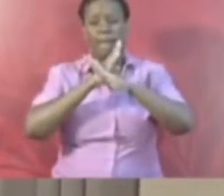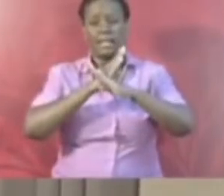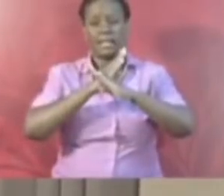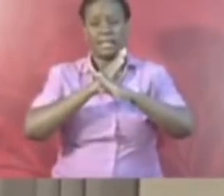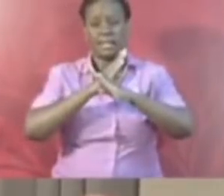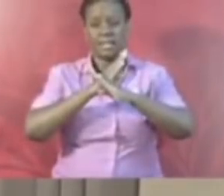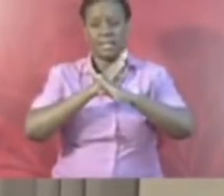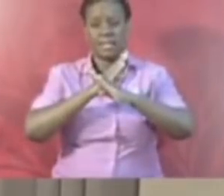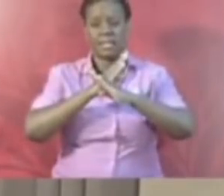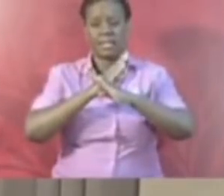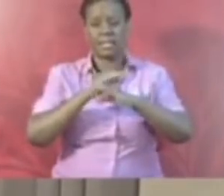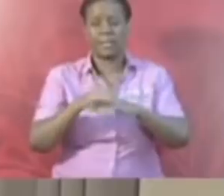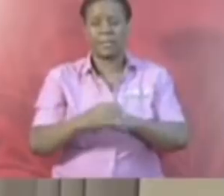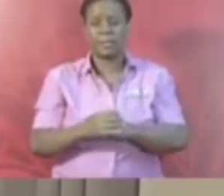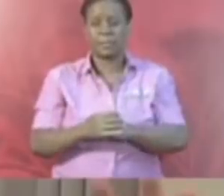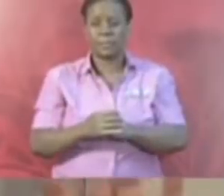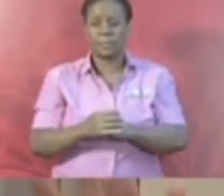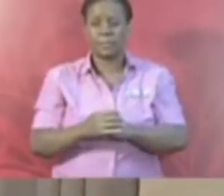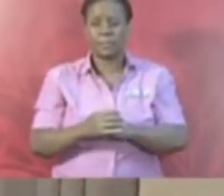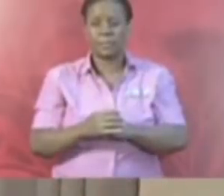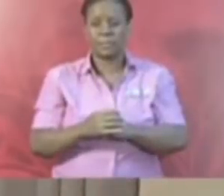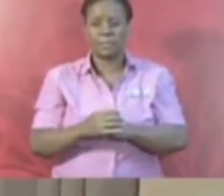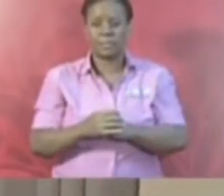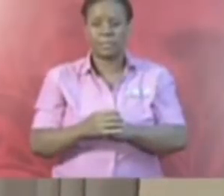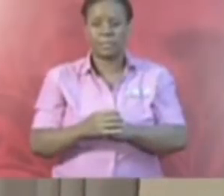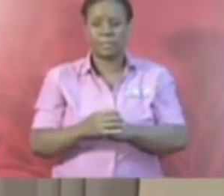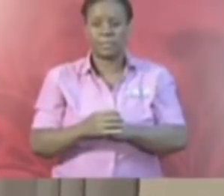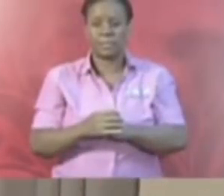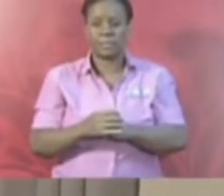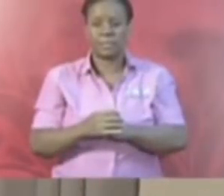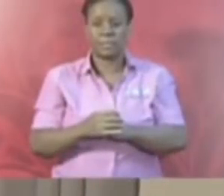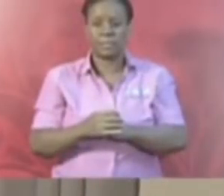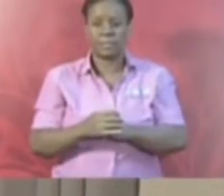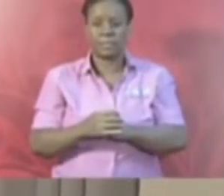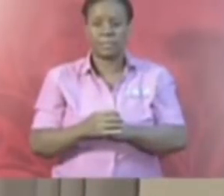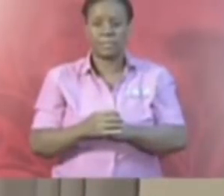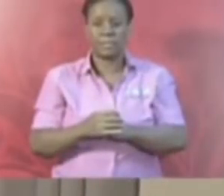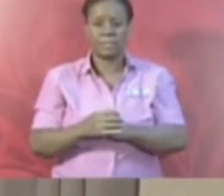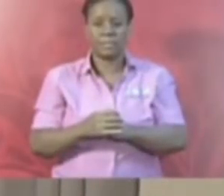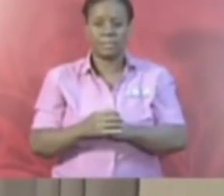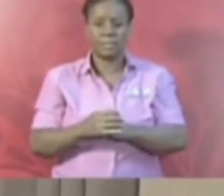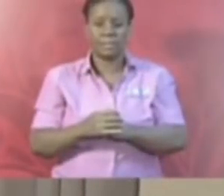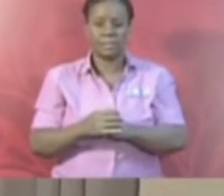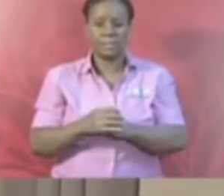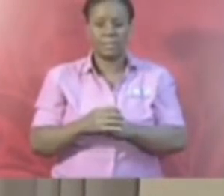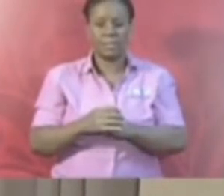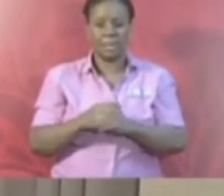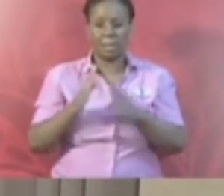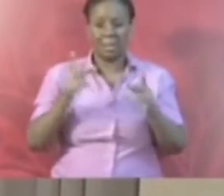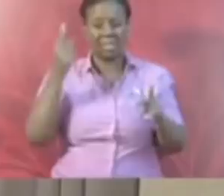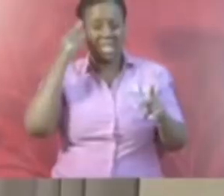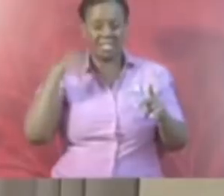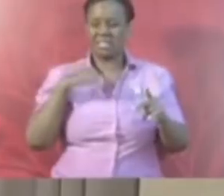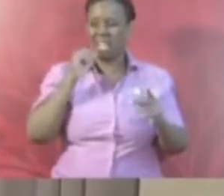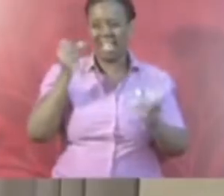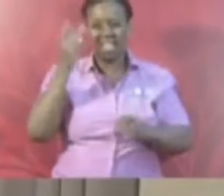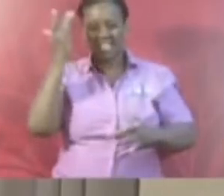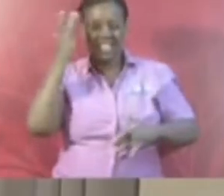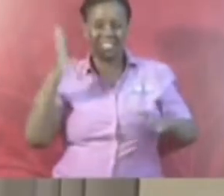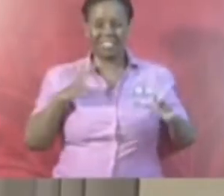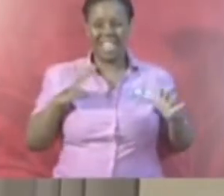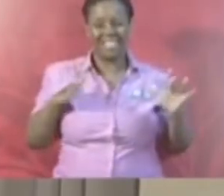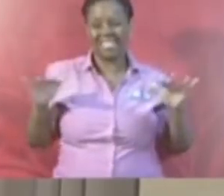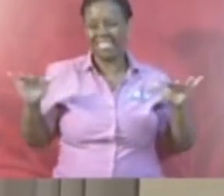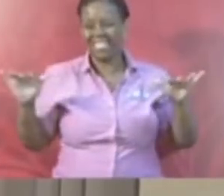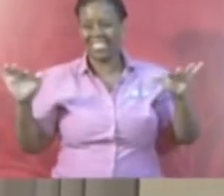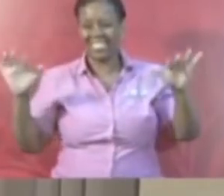have passed it, we have been successful, let our guard down, become complacent. This is going to be a